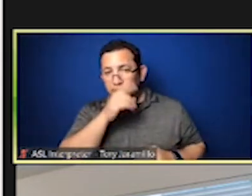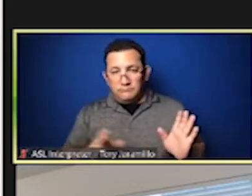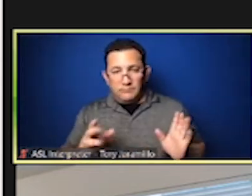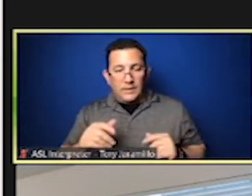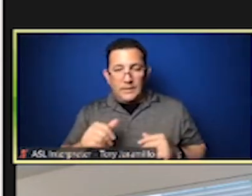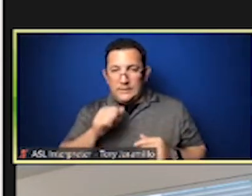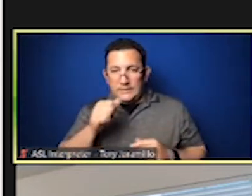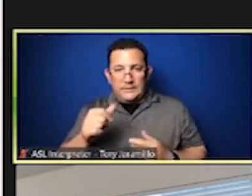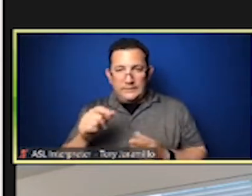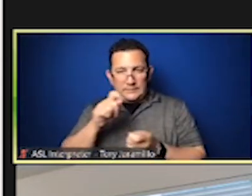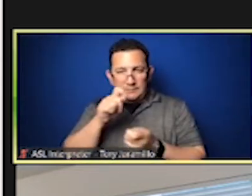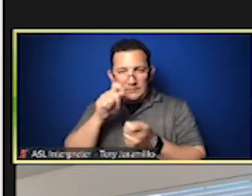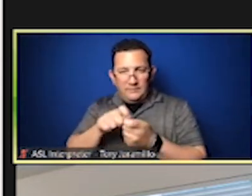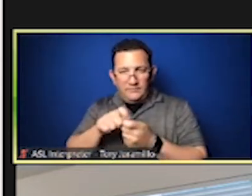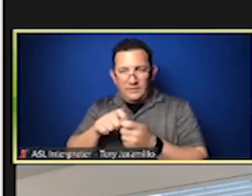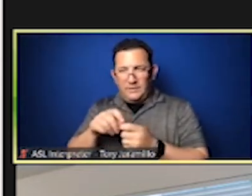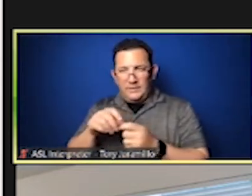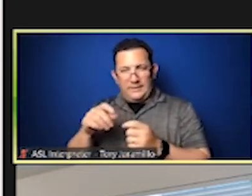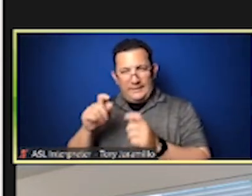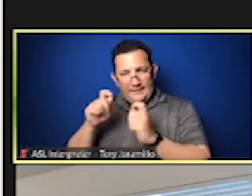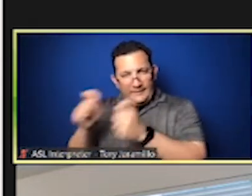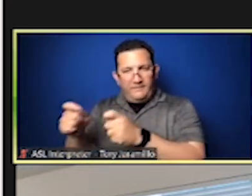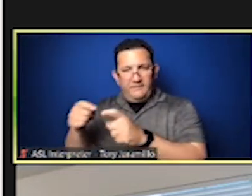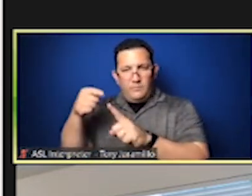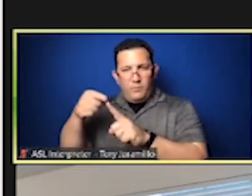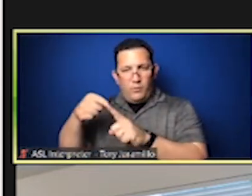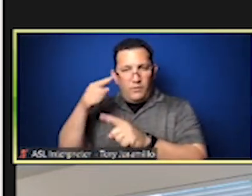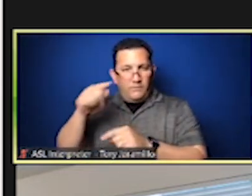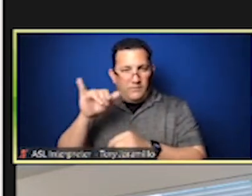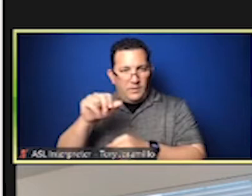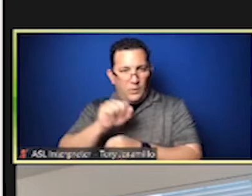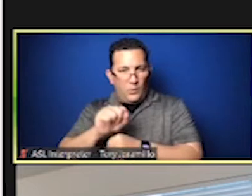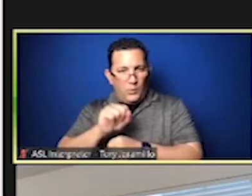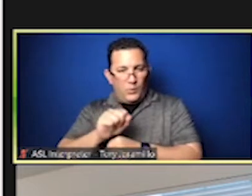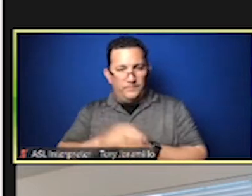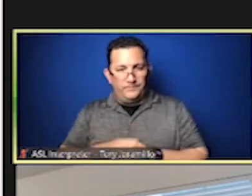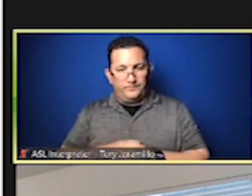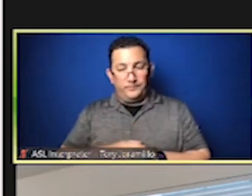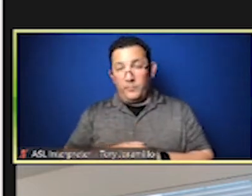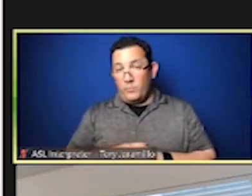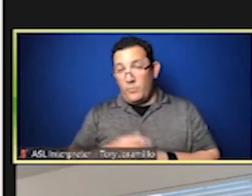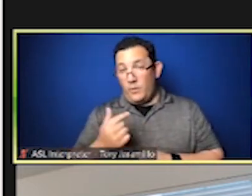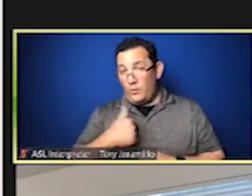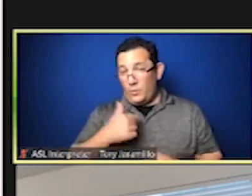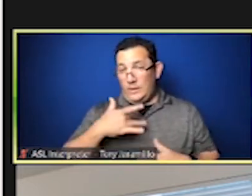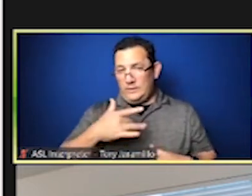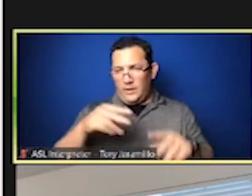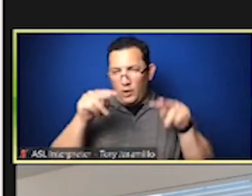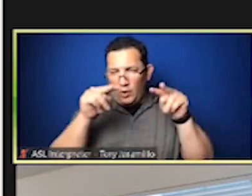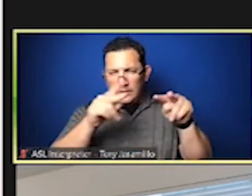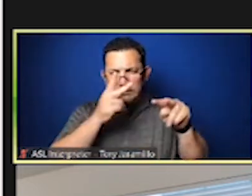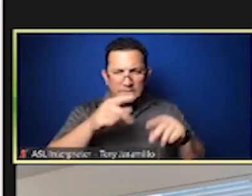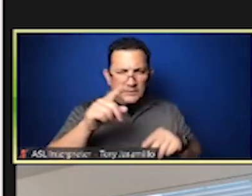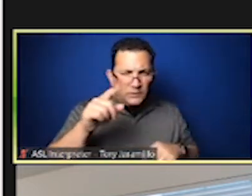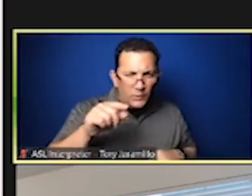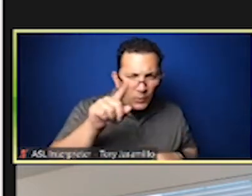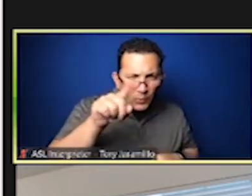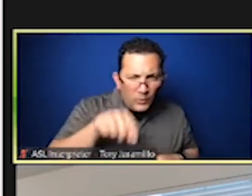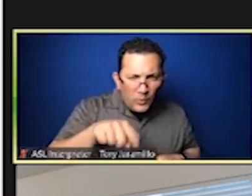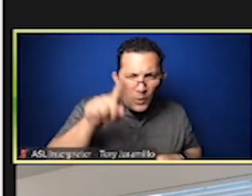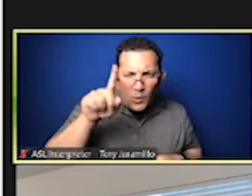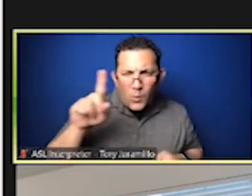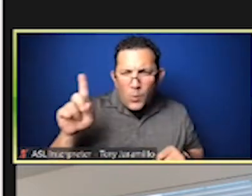didn't assign points for it. So what I look for are either assignments that have